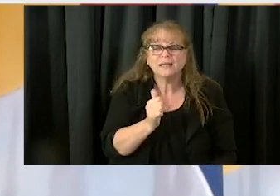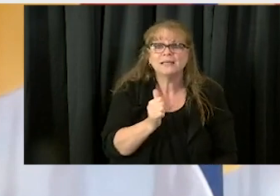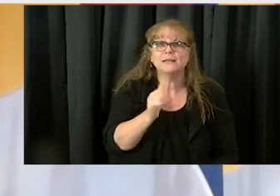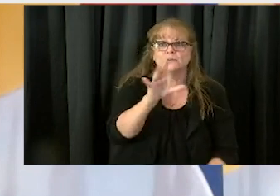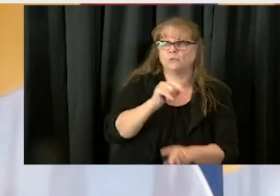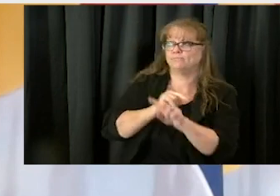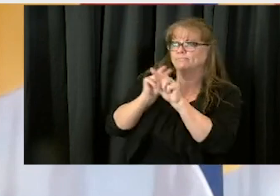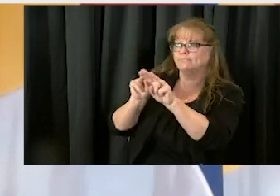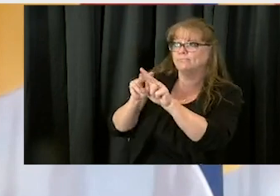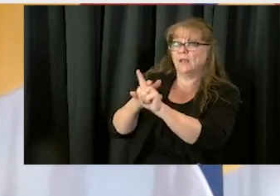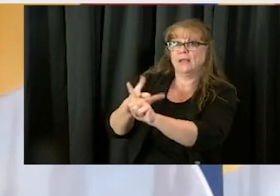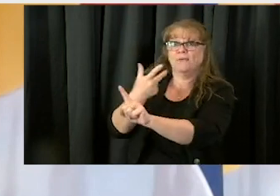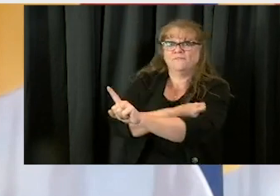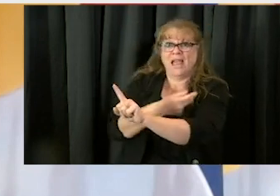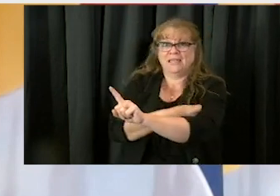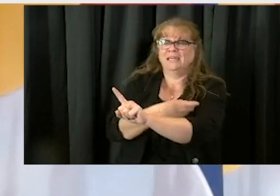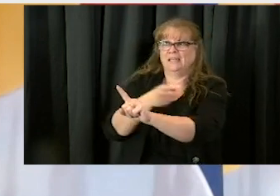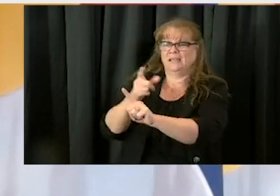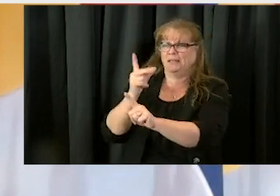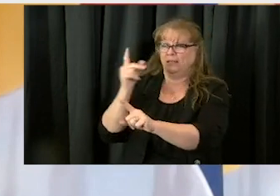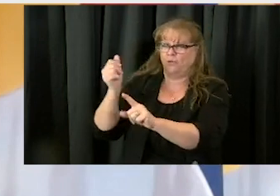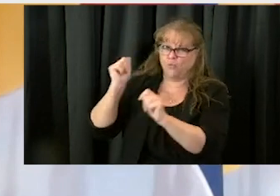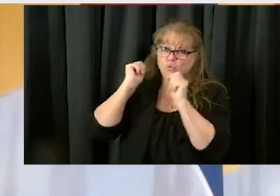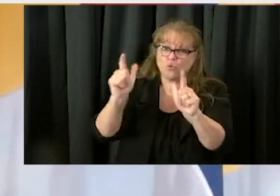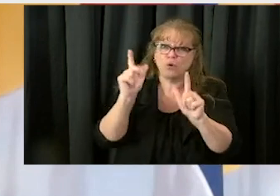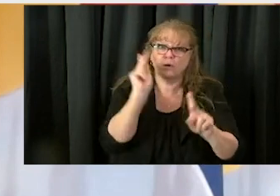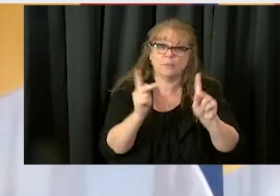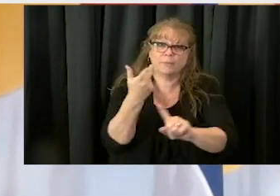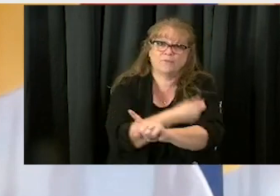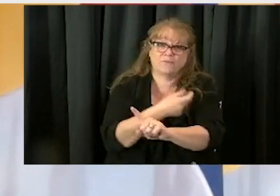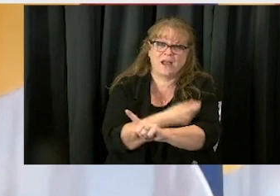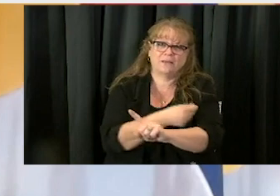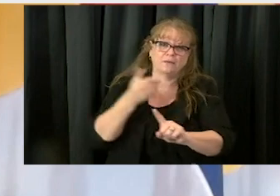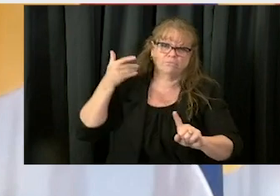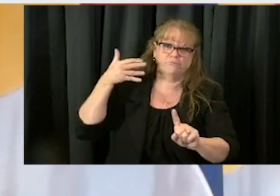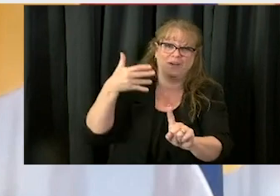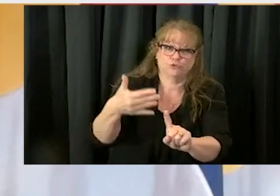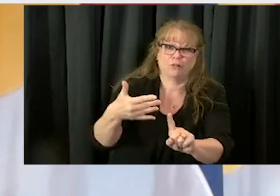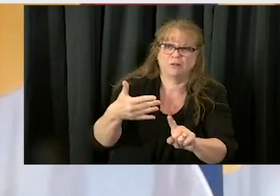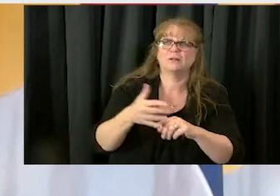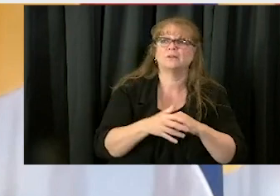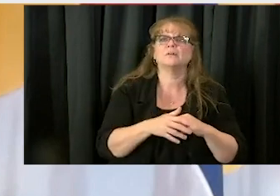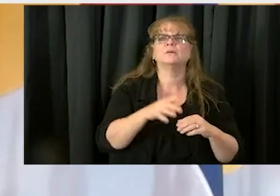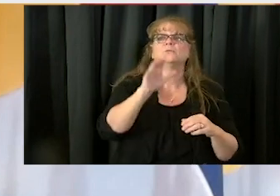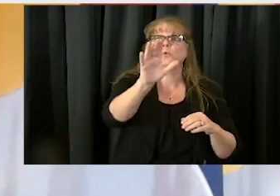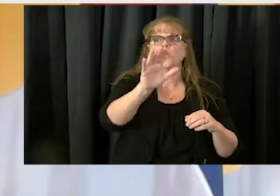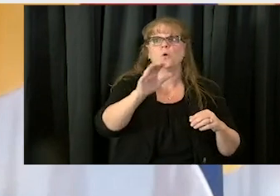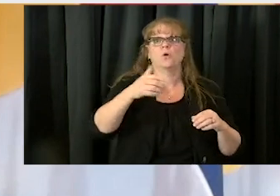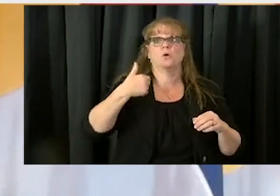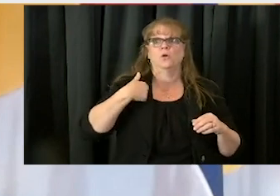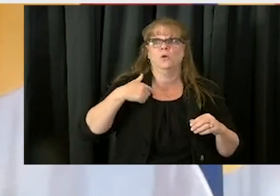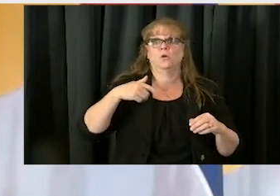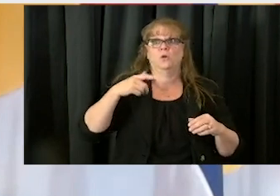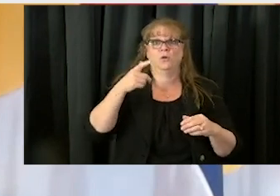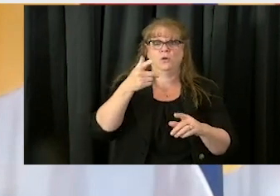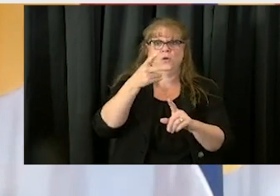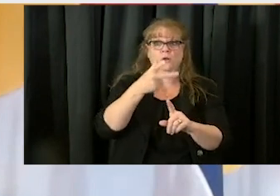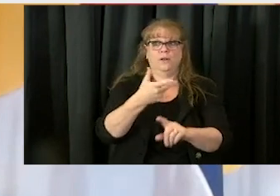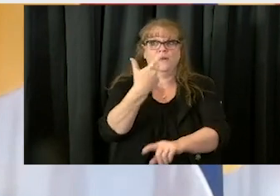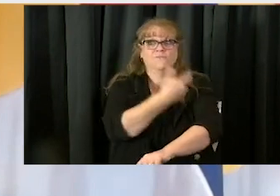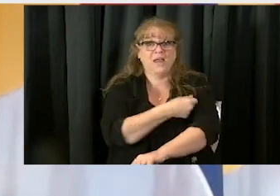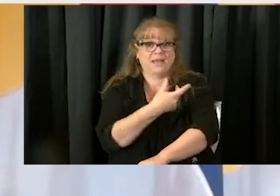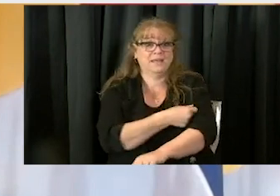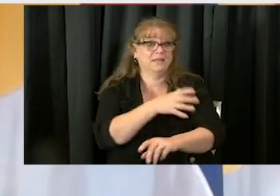does not yet have a significant impact on health. I think we're at about 2% vaccinated, and that 2% does not yet